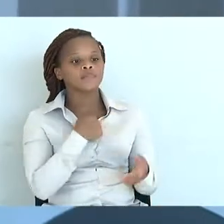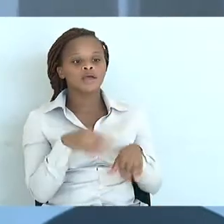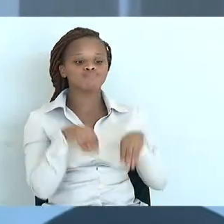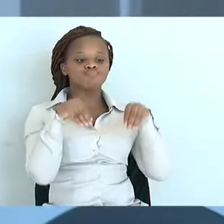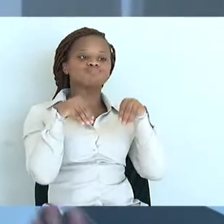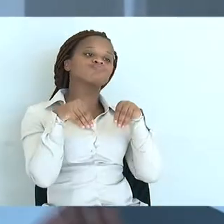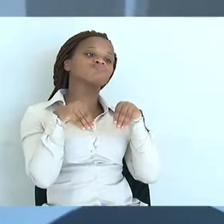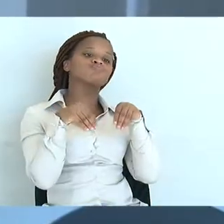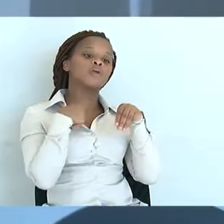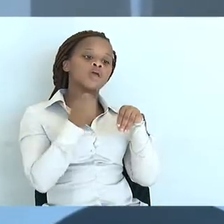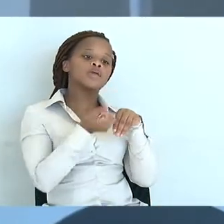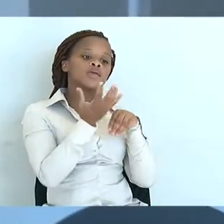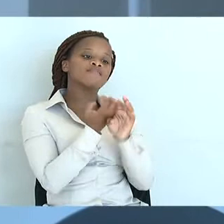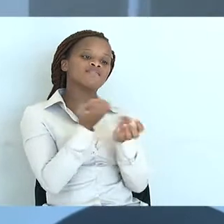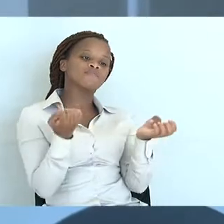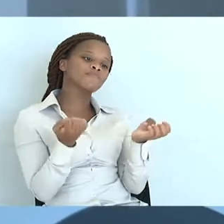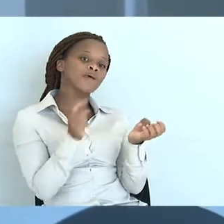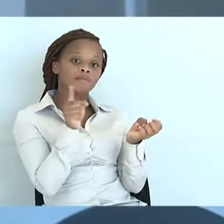and grow as a cooperative.